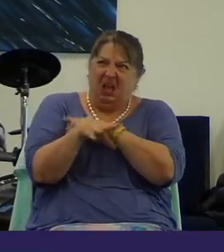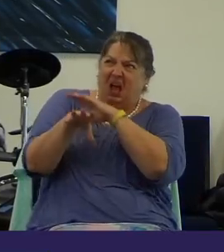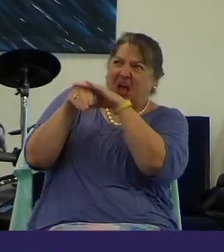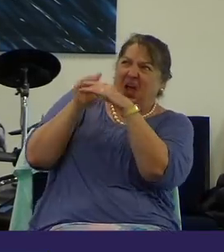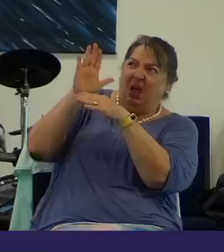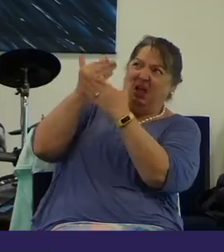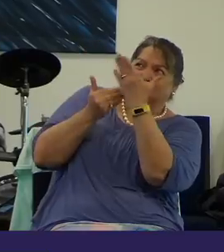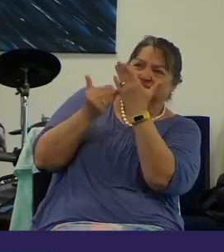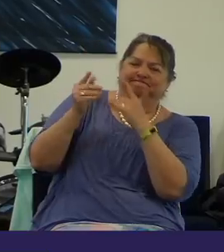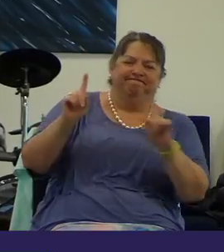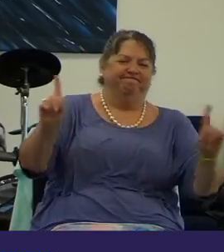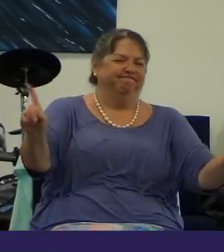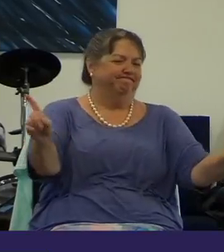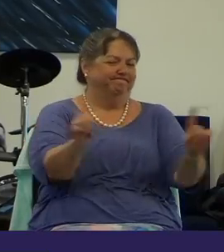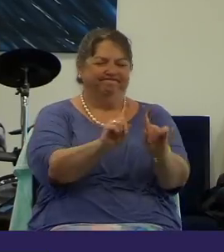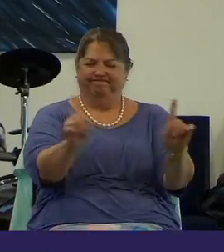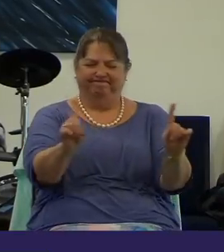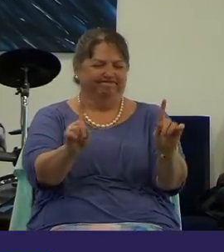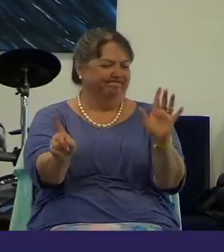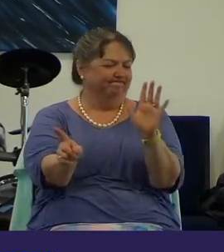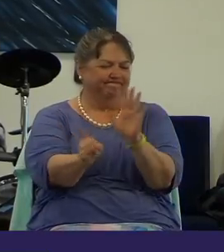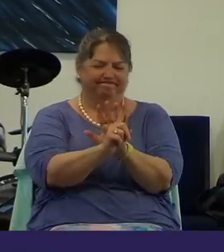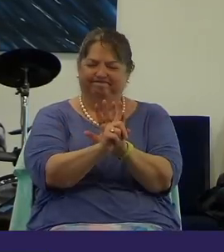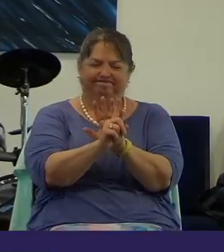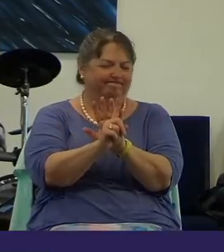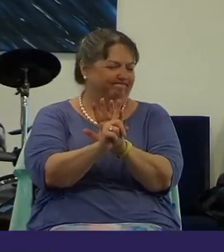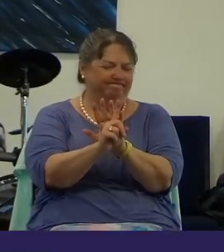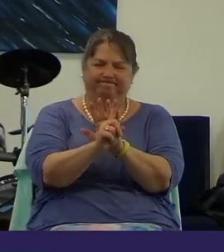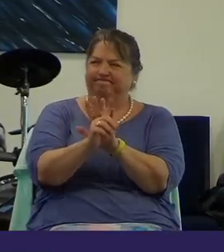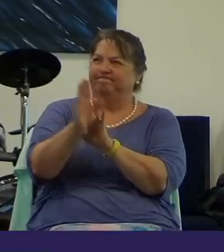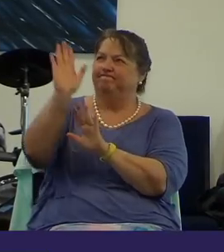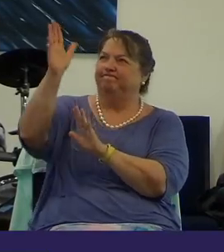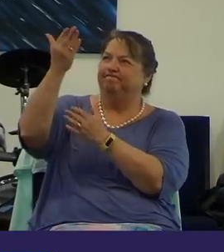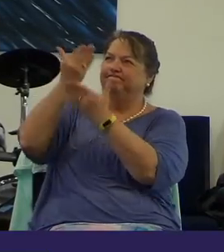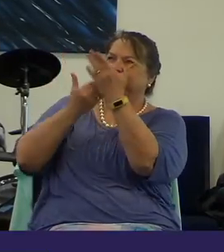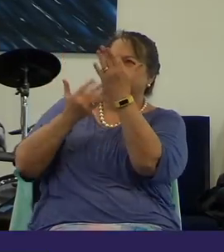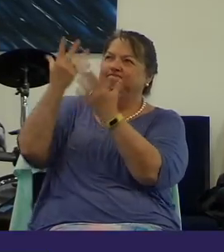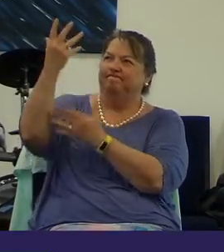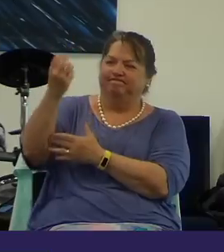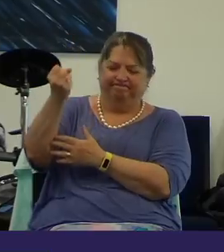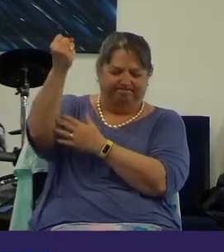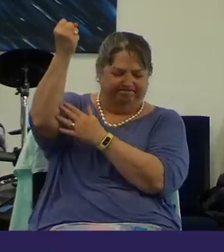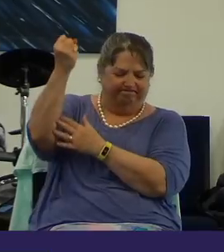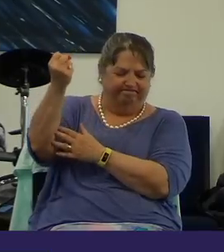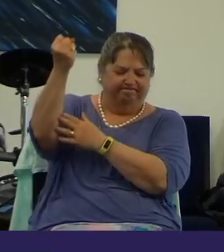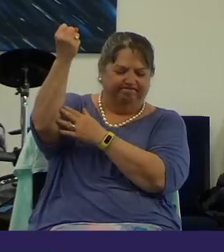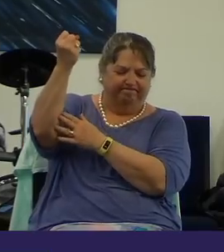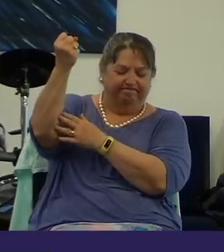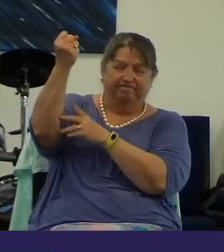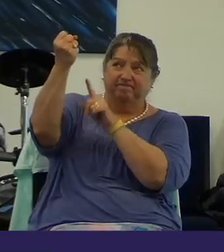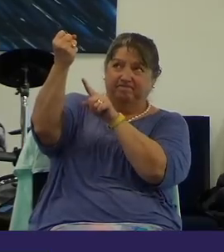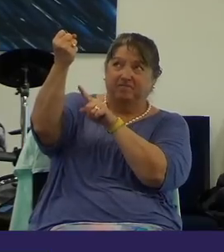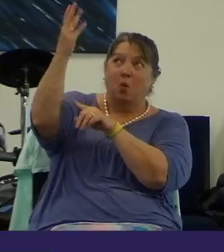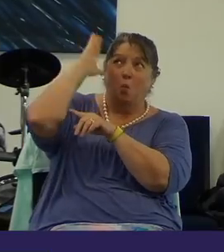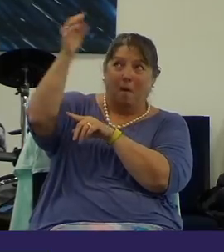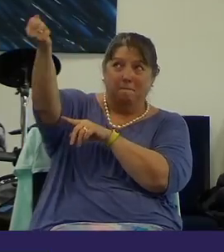can ever pluck me from his hand till he